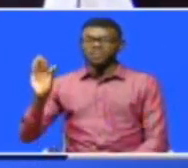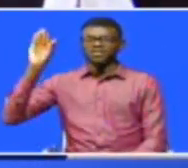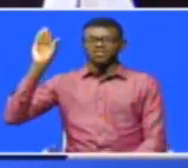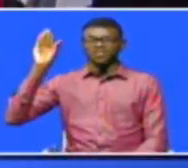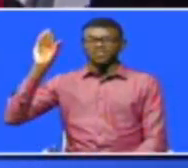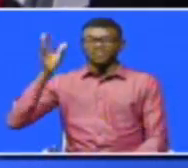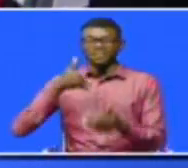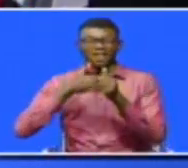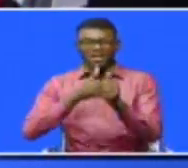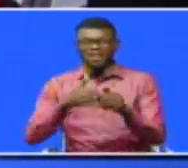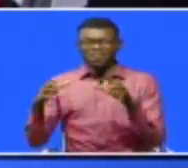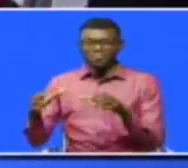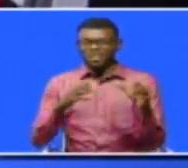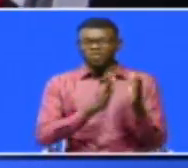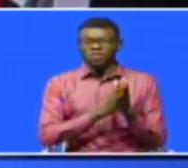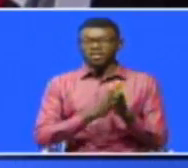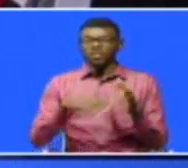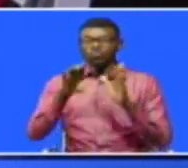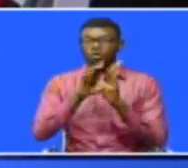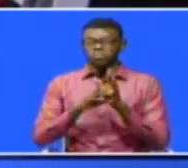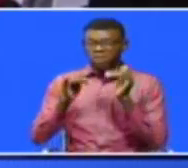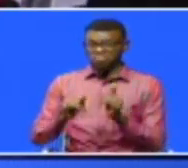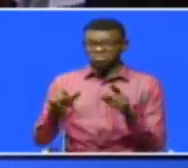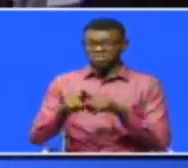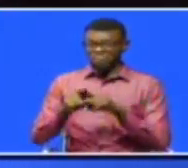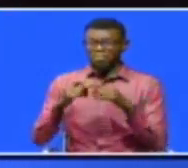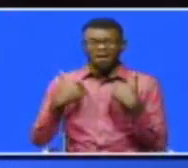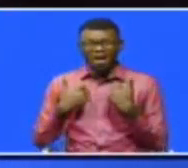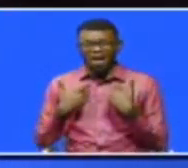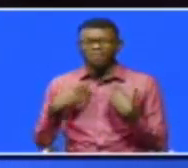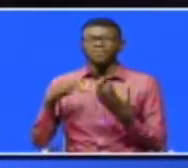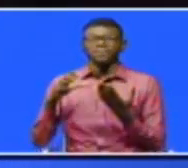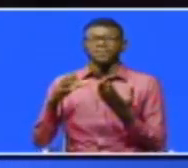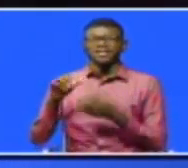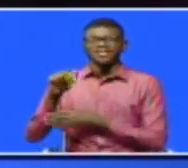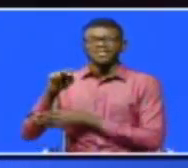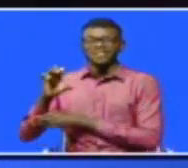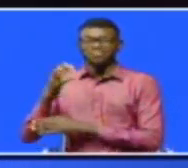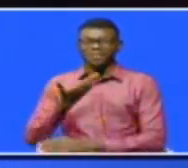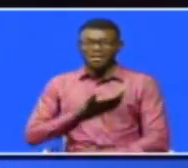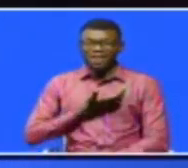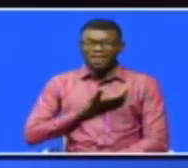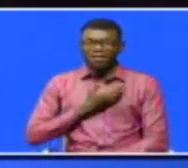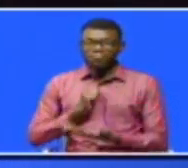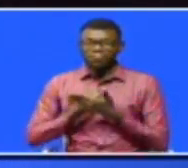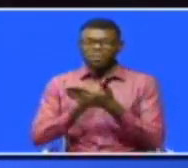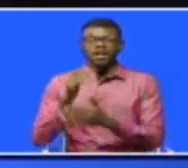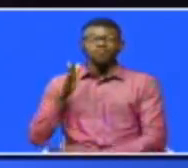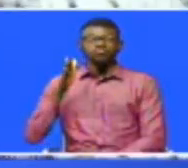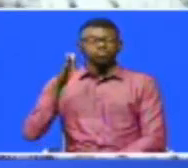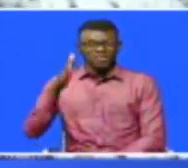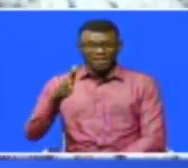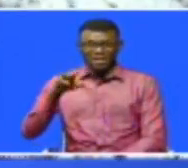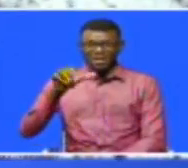constitution. Also unveiled was Amani Council, a new powerful organ of the party that will shape the future and destiny of